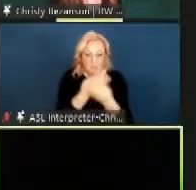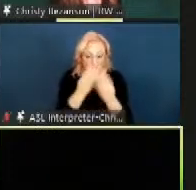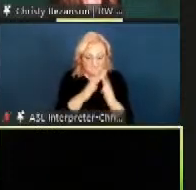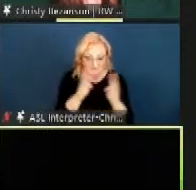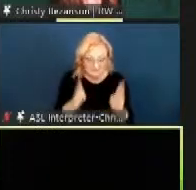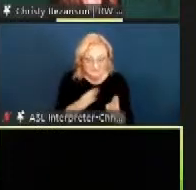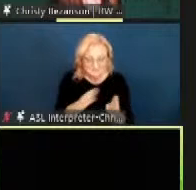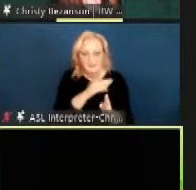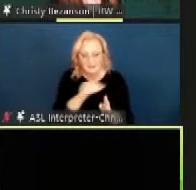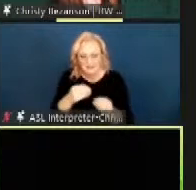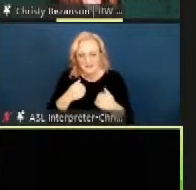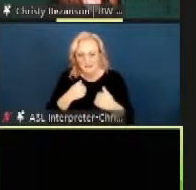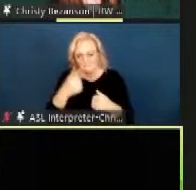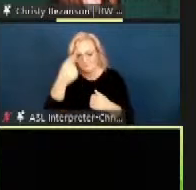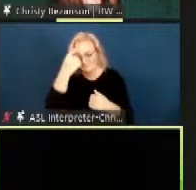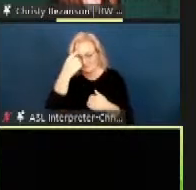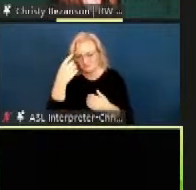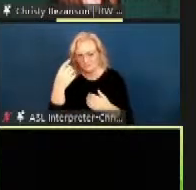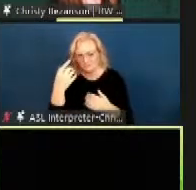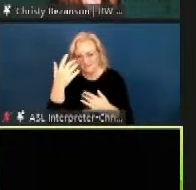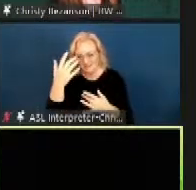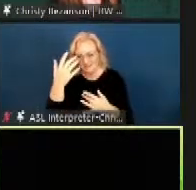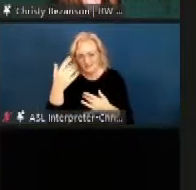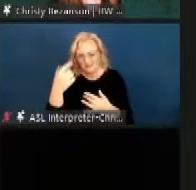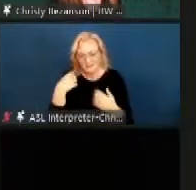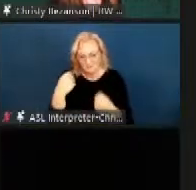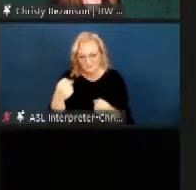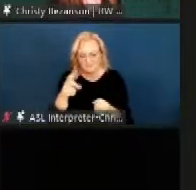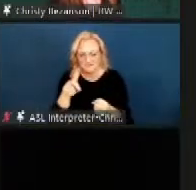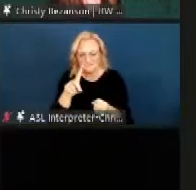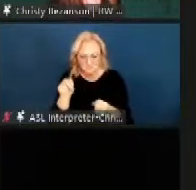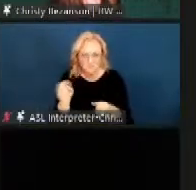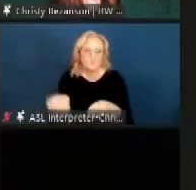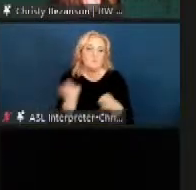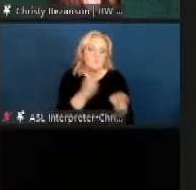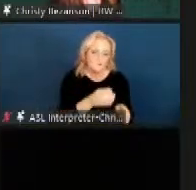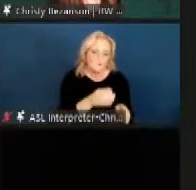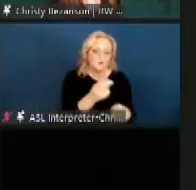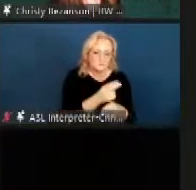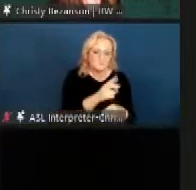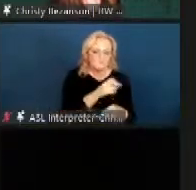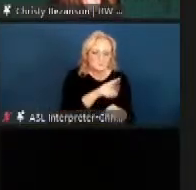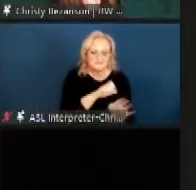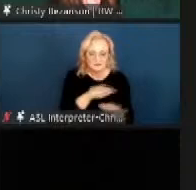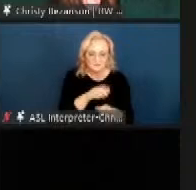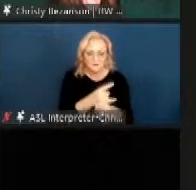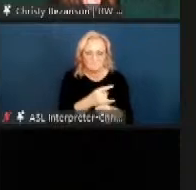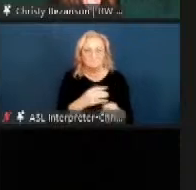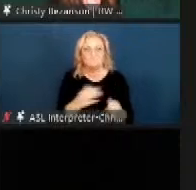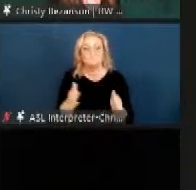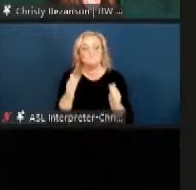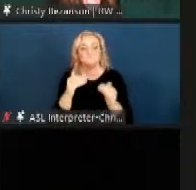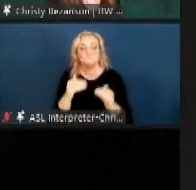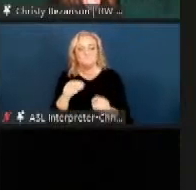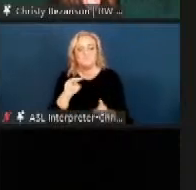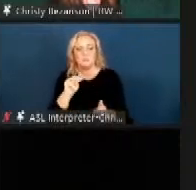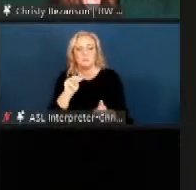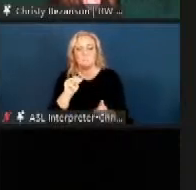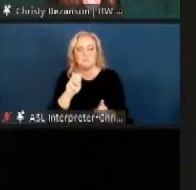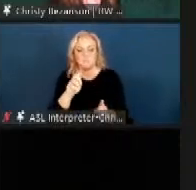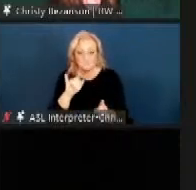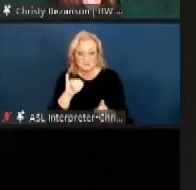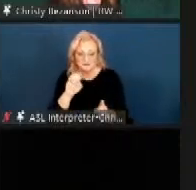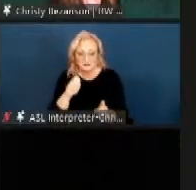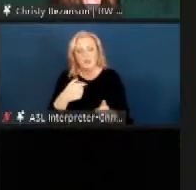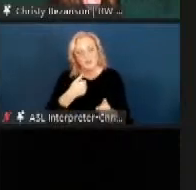Thank you. Did you have your hand up, Melody? Yeah, this is Melody Paisel from the Healthcare Authority, and Governor Inslee, we'd be happy to get you those statistics.